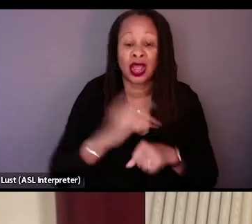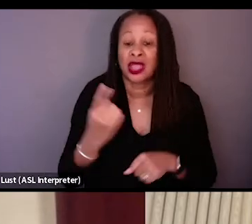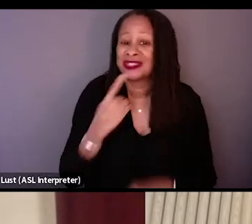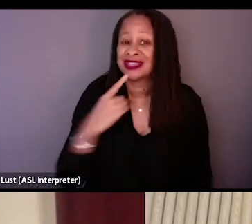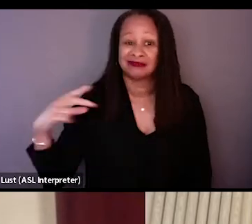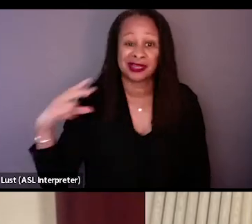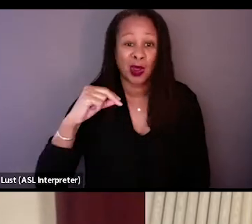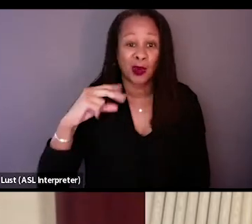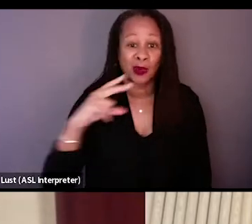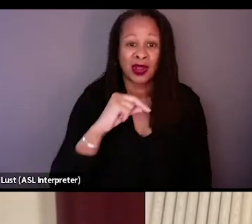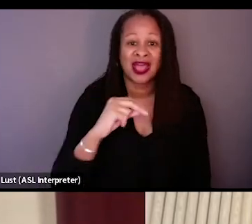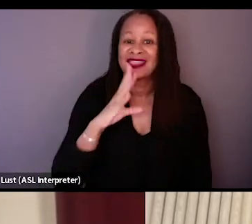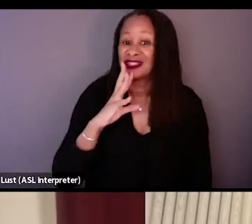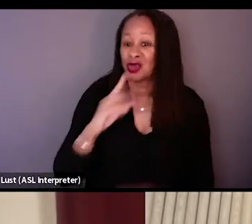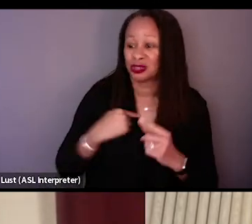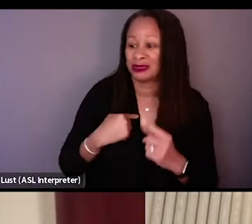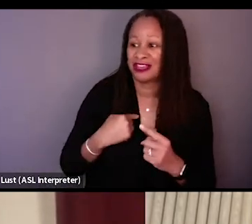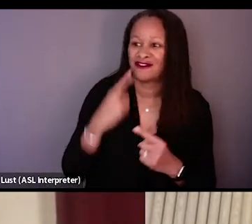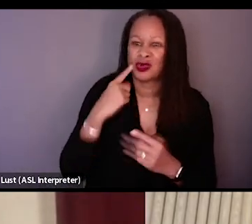no, and then he would talk to me for 2 hours.